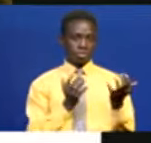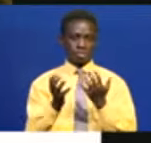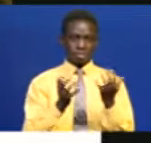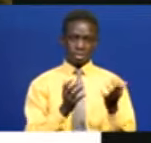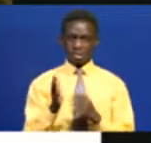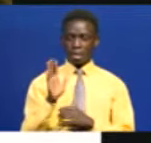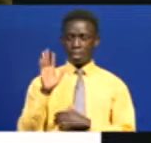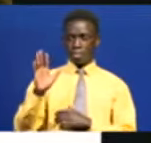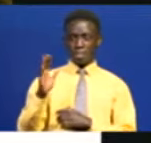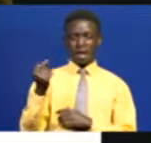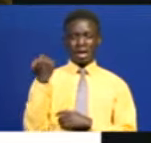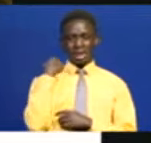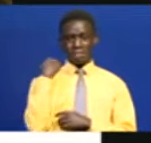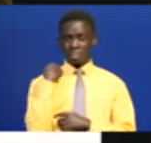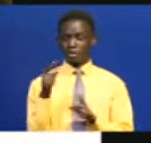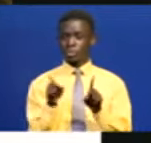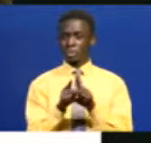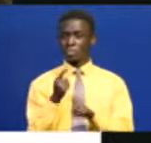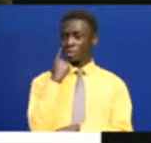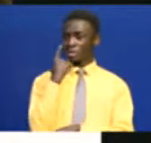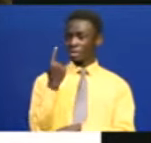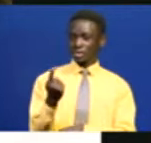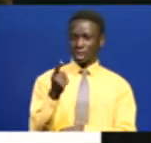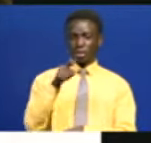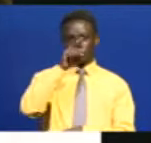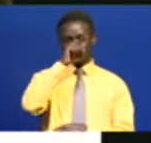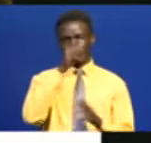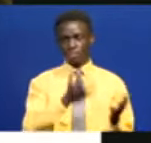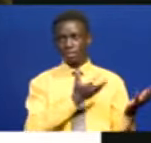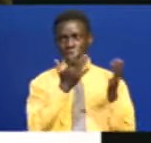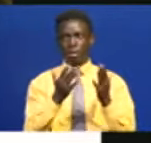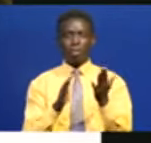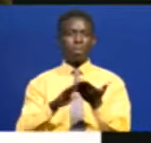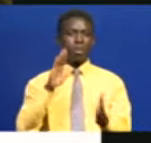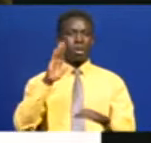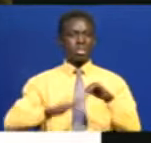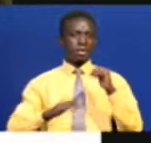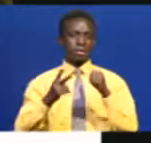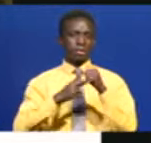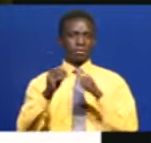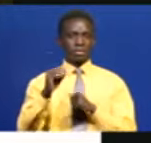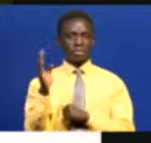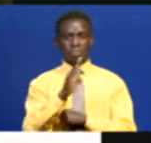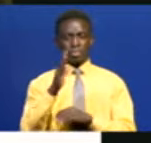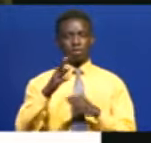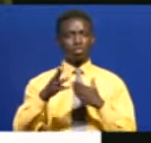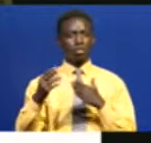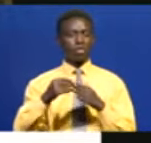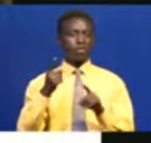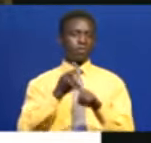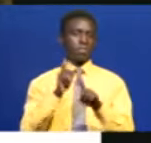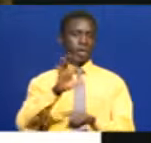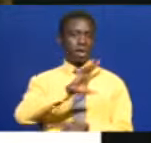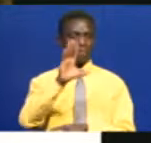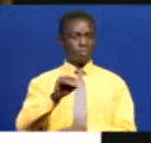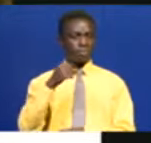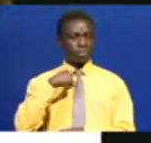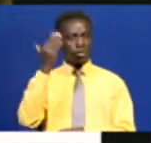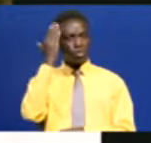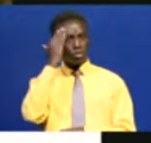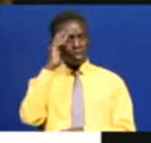now Turkey has import more than $20 billion from Africa, and I know Kenya has a lot of